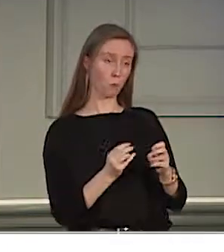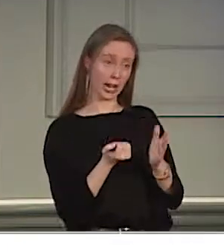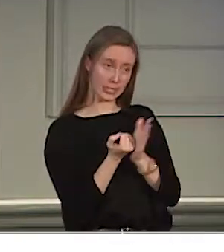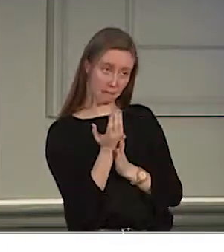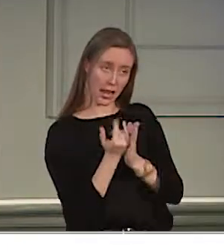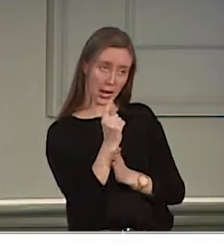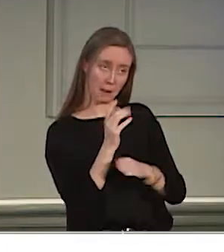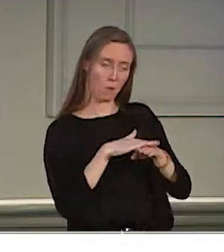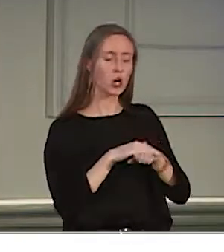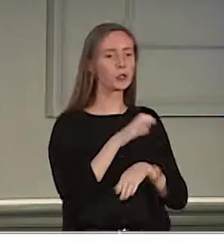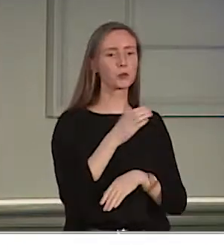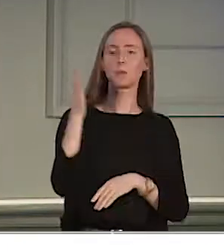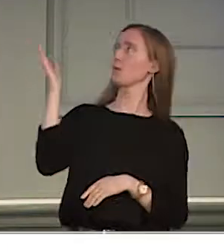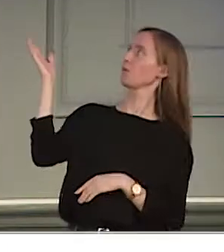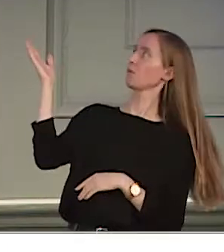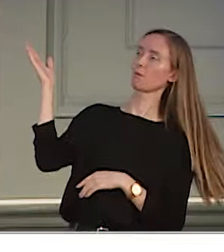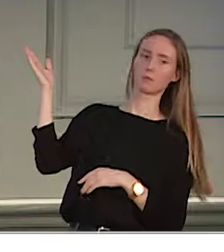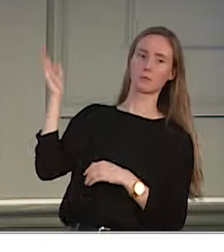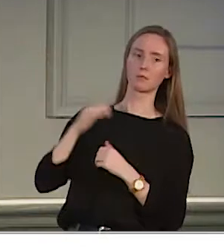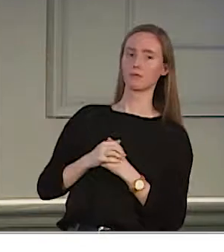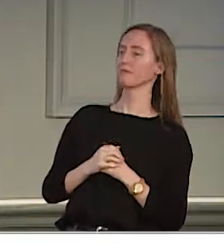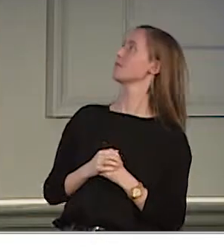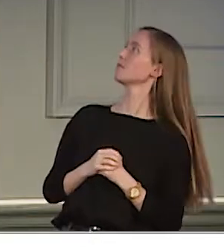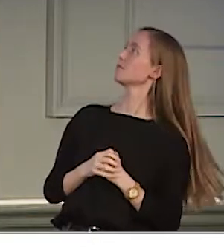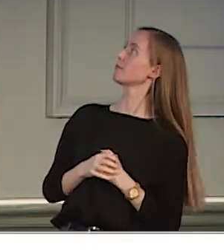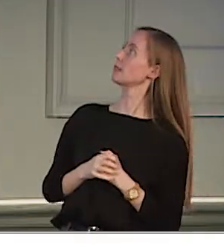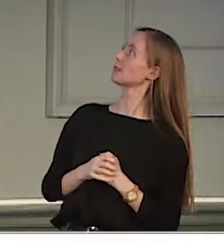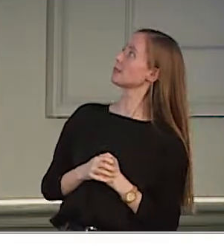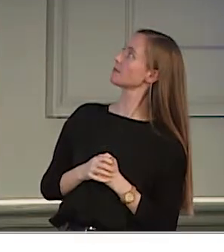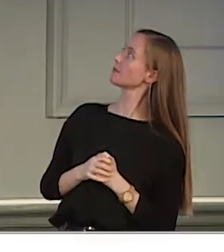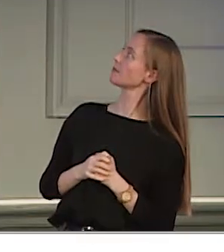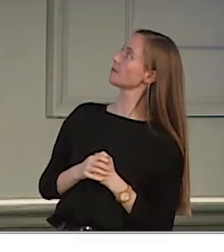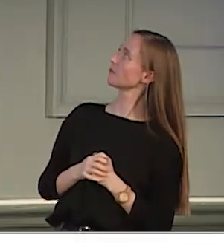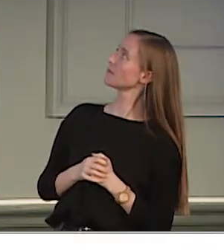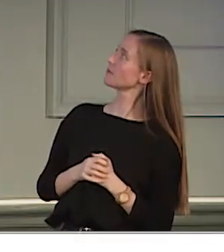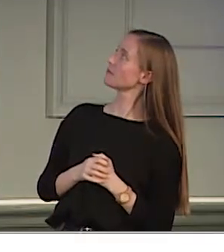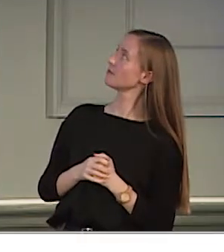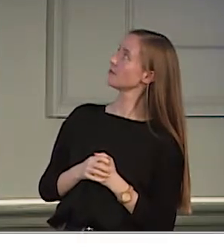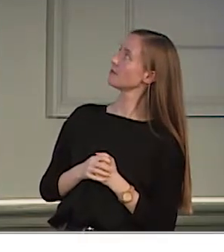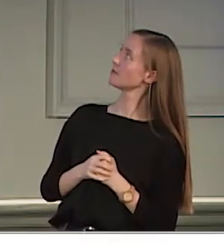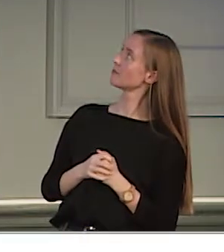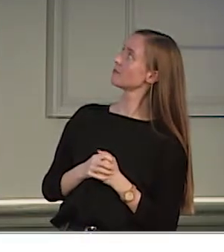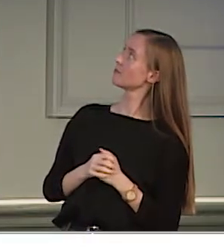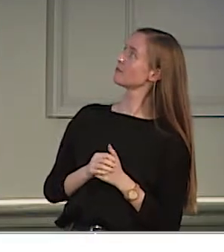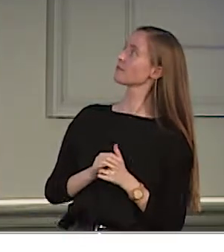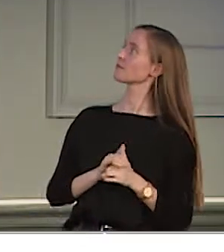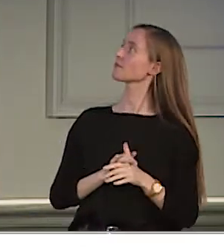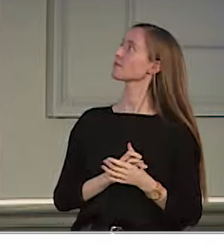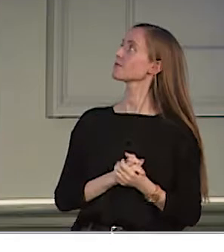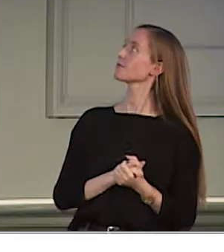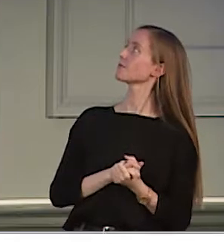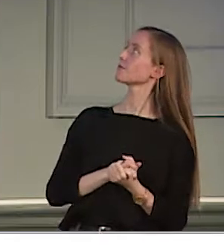Capstone Project, though defined differently by different subjects, is the common element across all degree exit routes and is weighted at